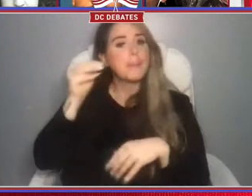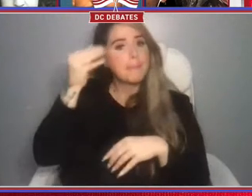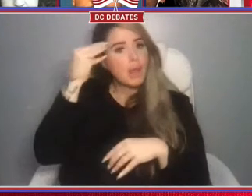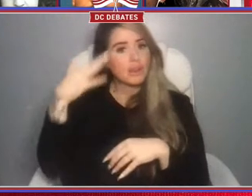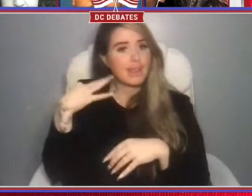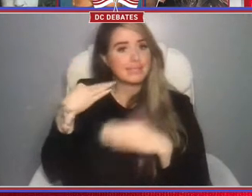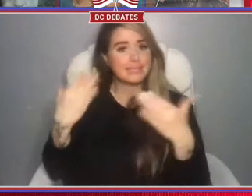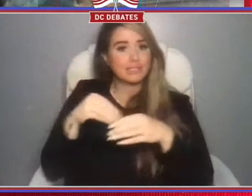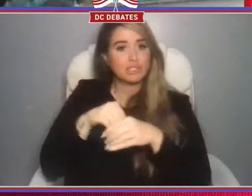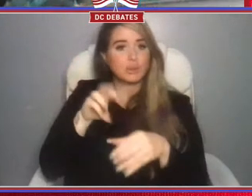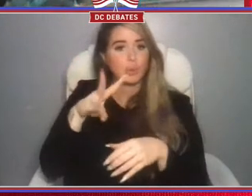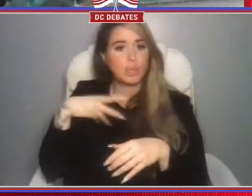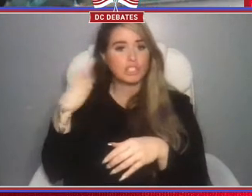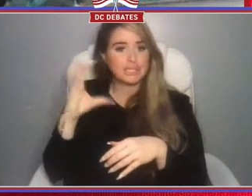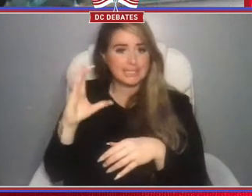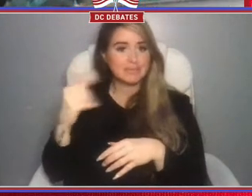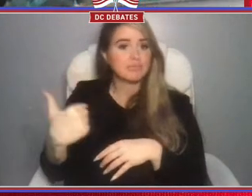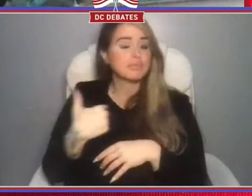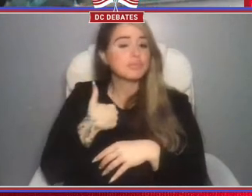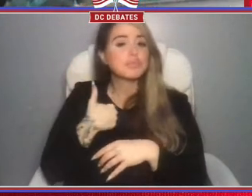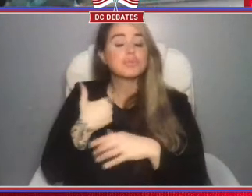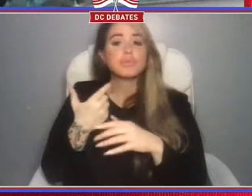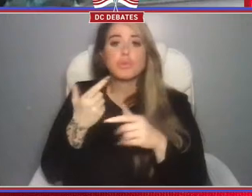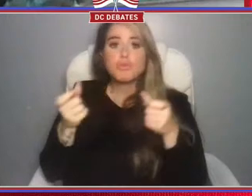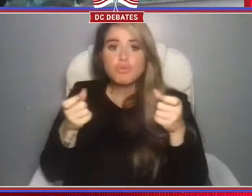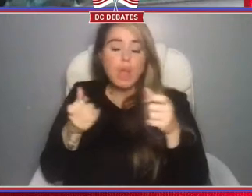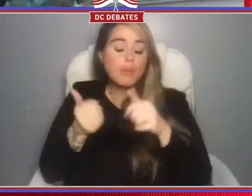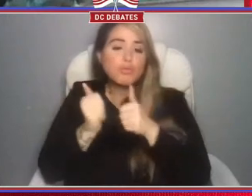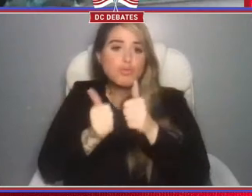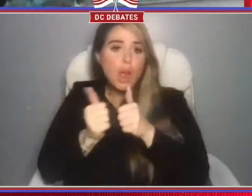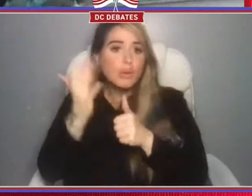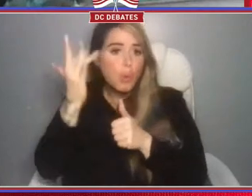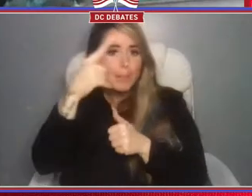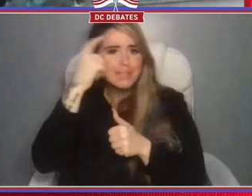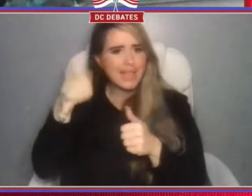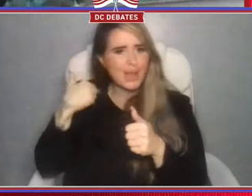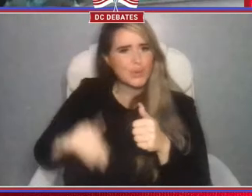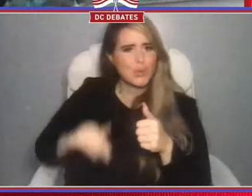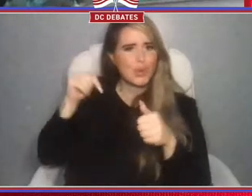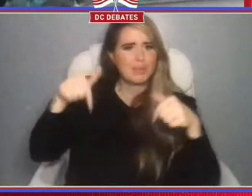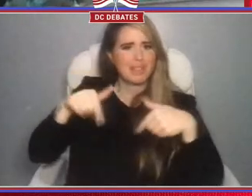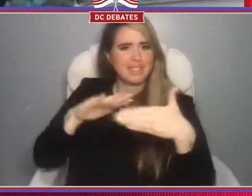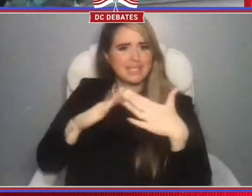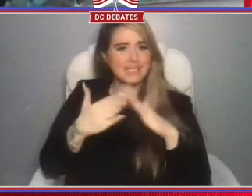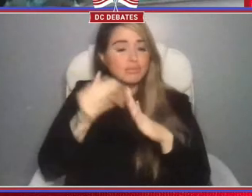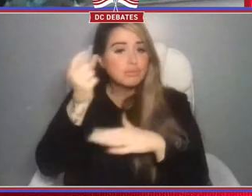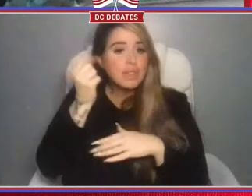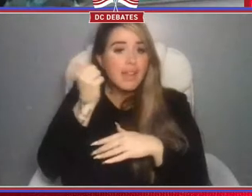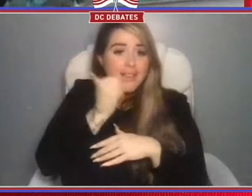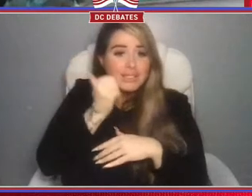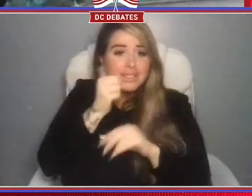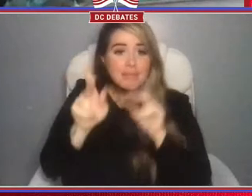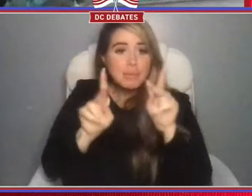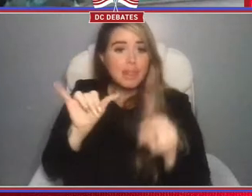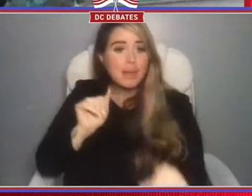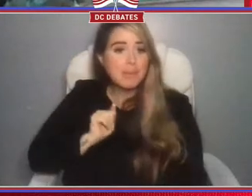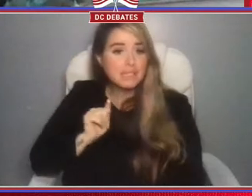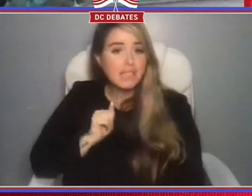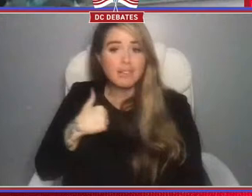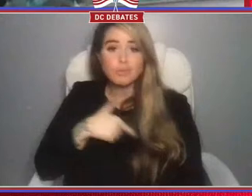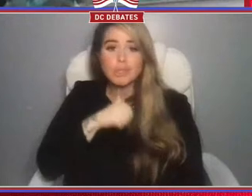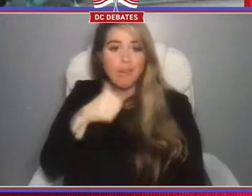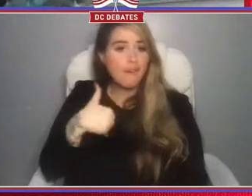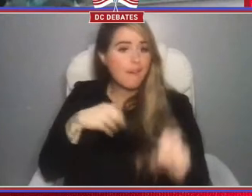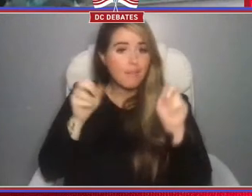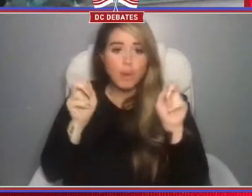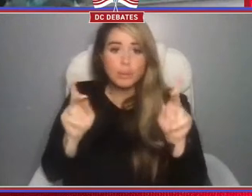running simply because I grew up in the city that everyday people like myself didn't get an opportunity to have and reach their